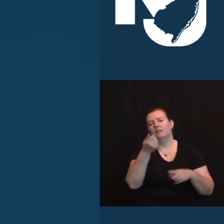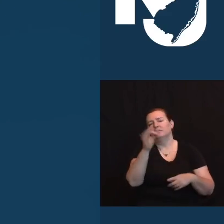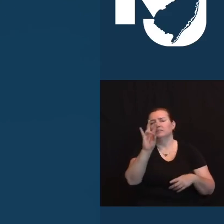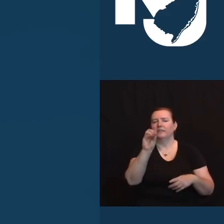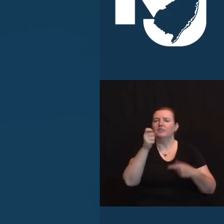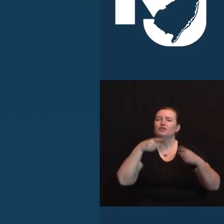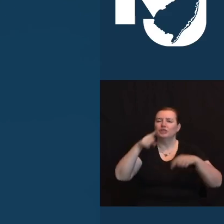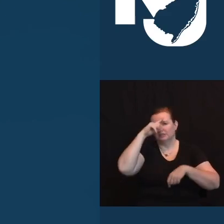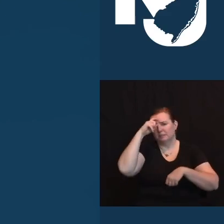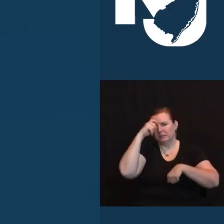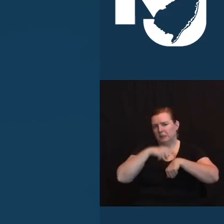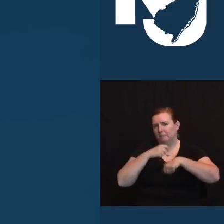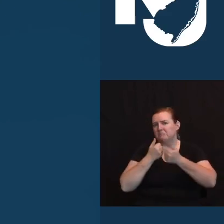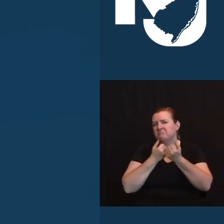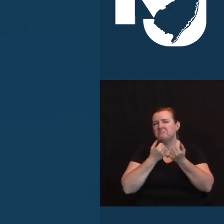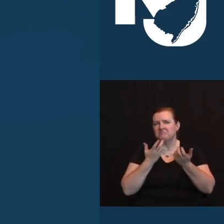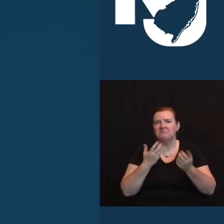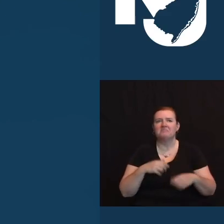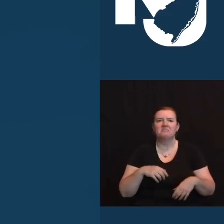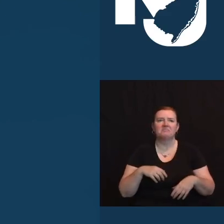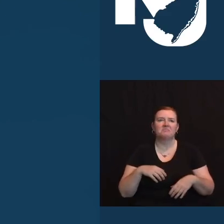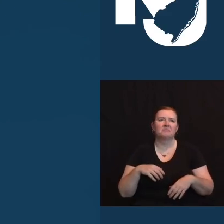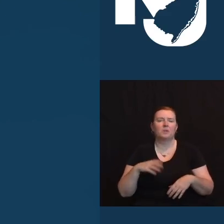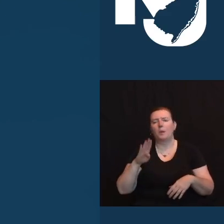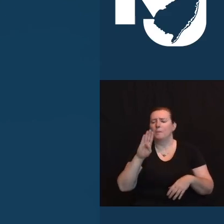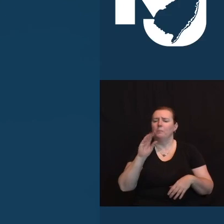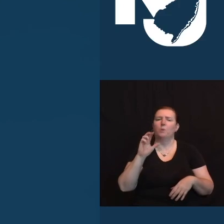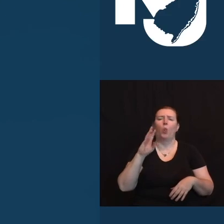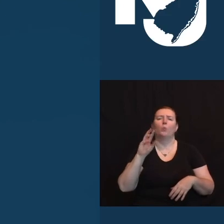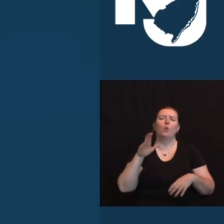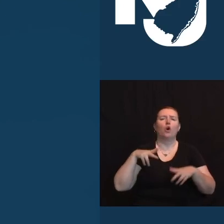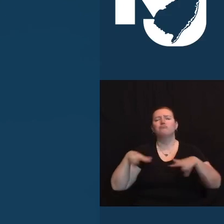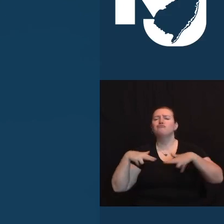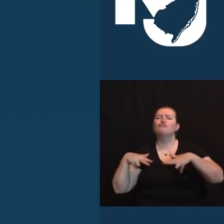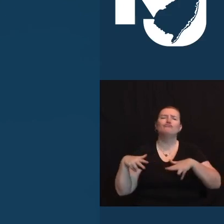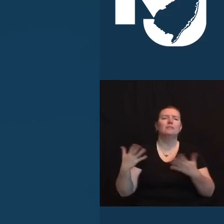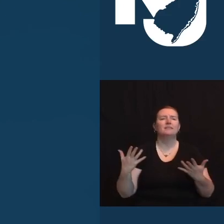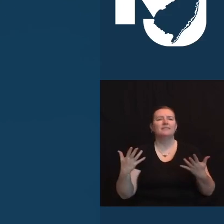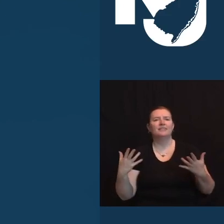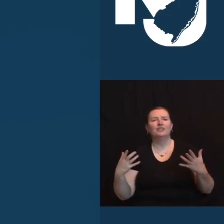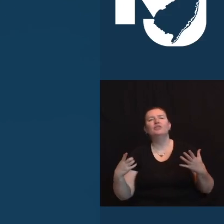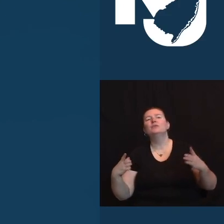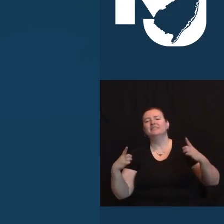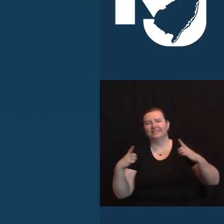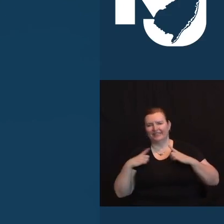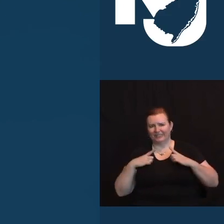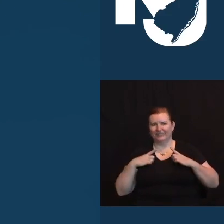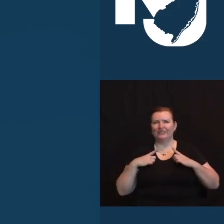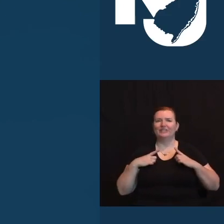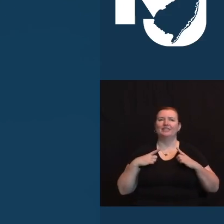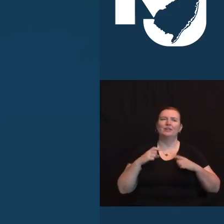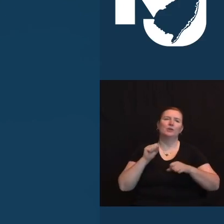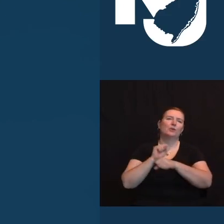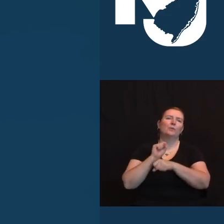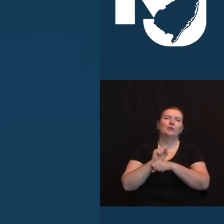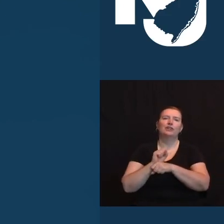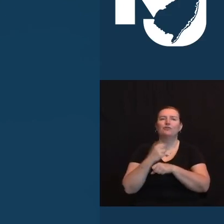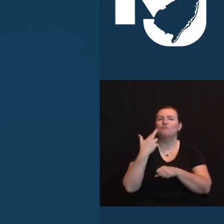his boardwalk patrol days ended, he took over as the kitchen and inventory manager at the Top of the Mast restaurant in South Seaside